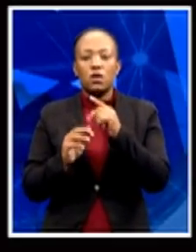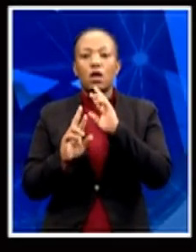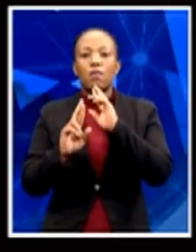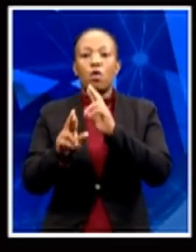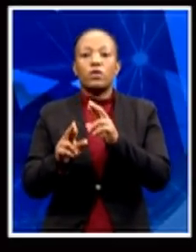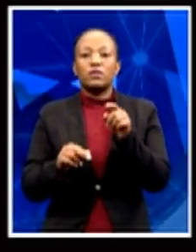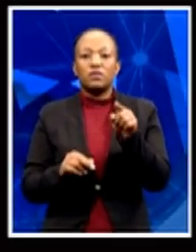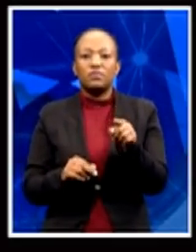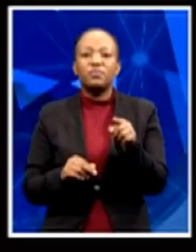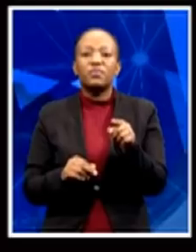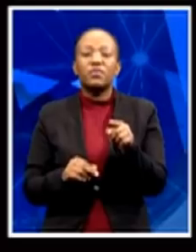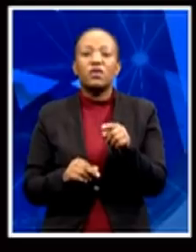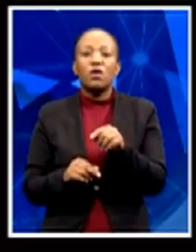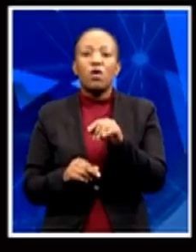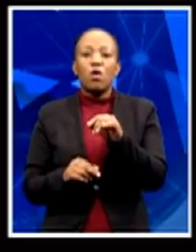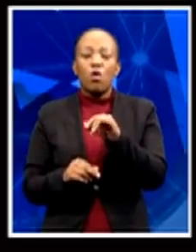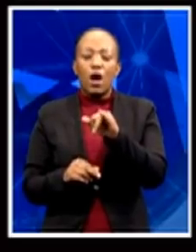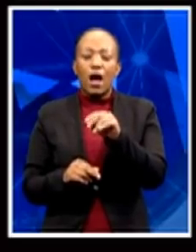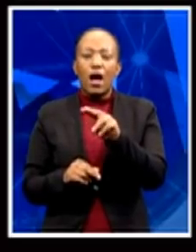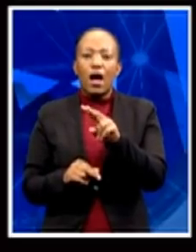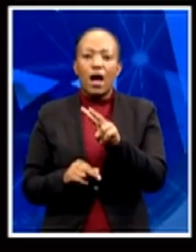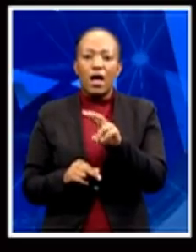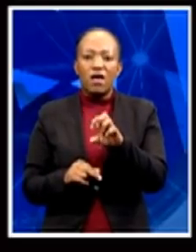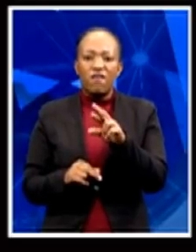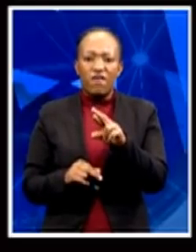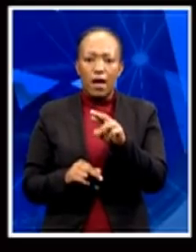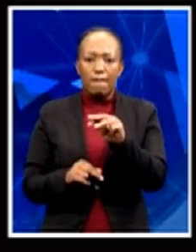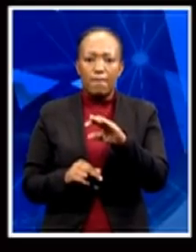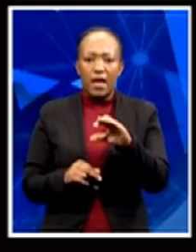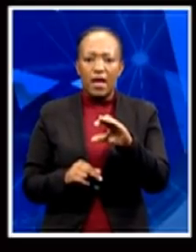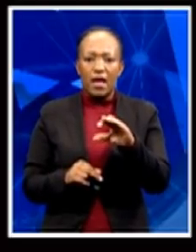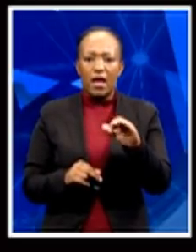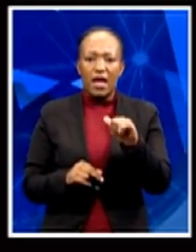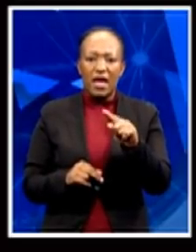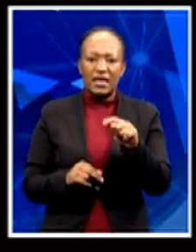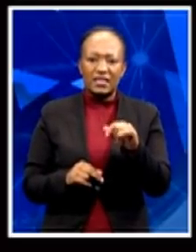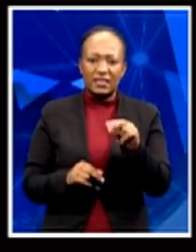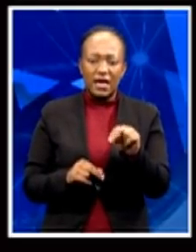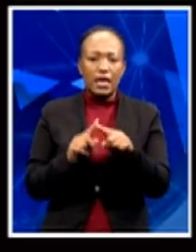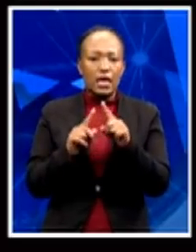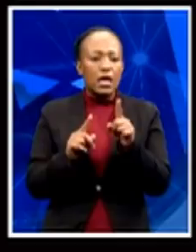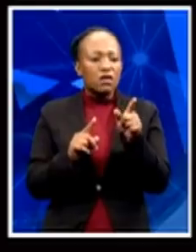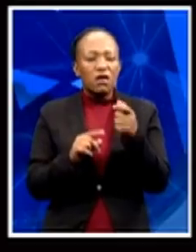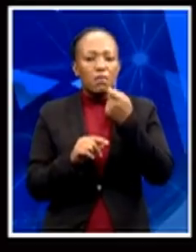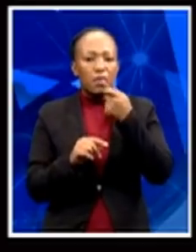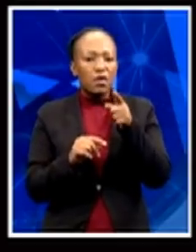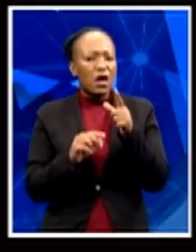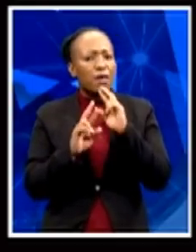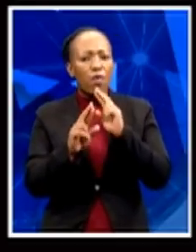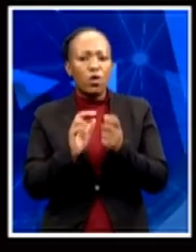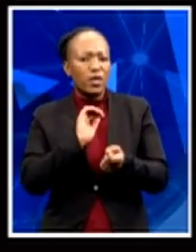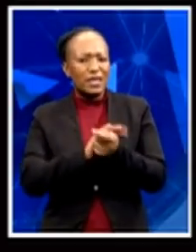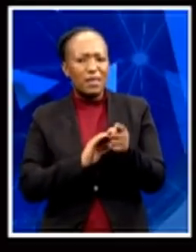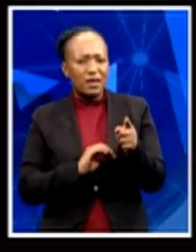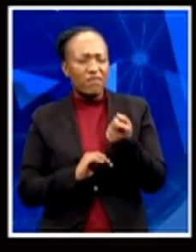its effectiveness, and they have not been giving us these reports. Can you please tell us what is happening about the reports that SAPRA is supposed